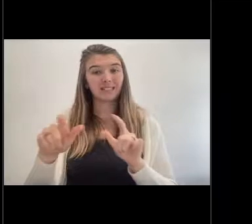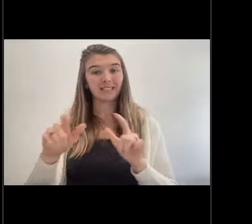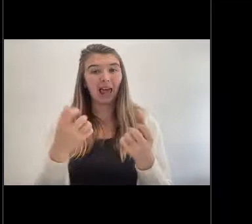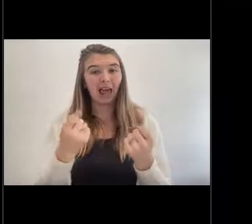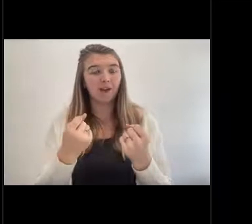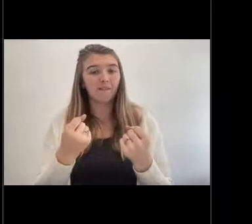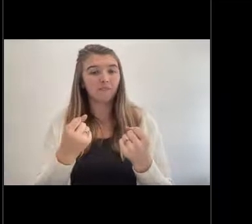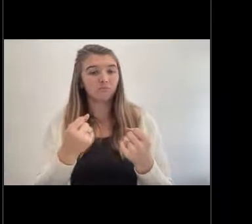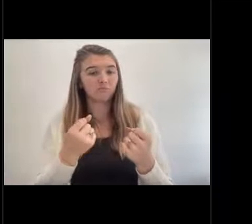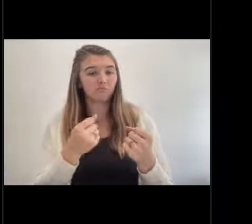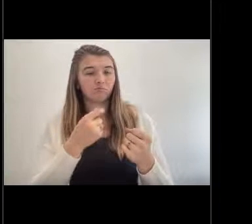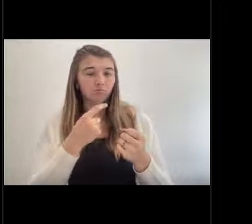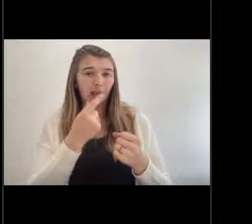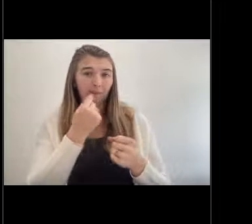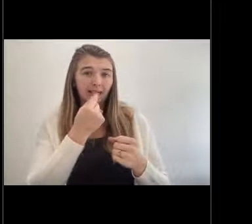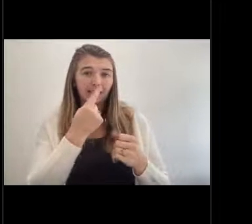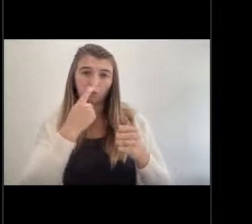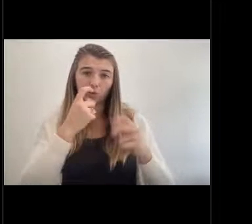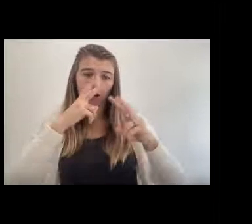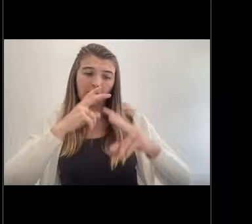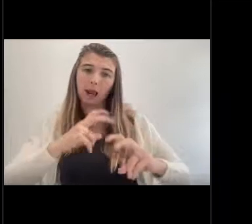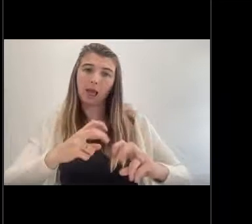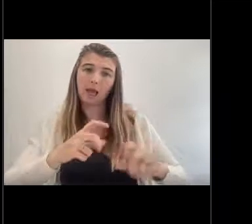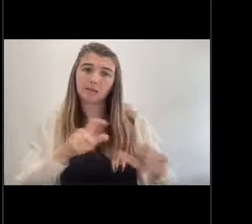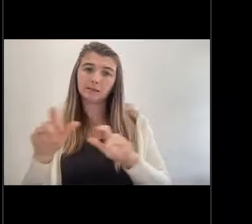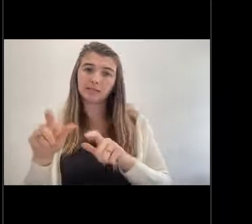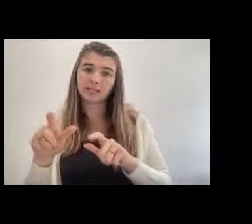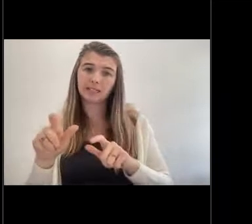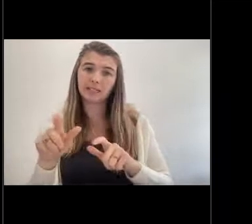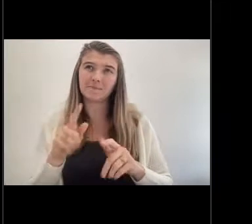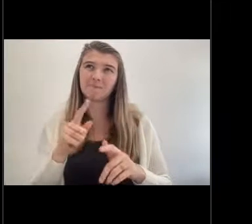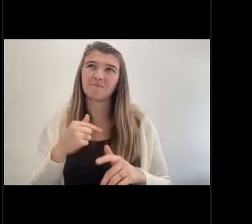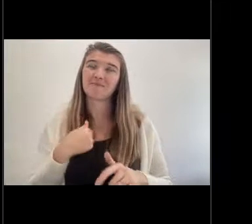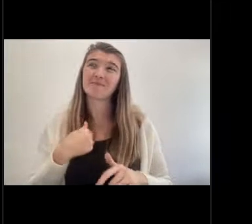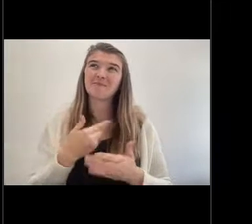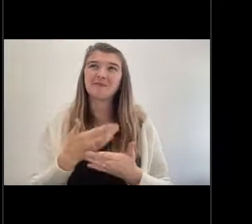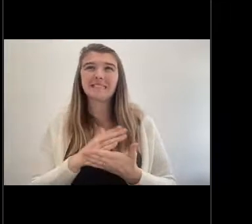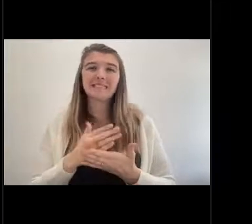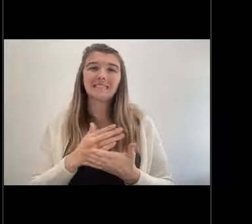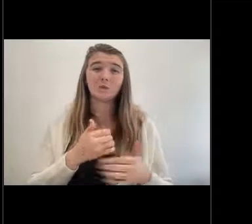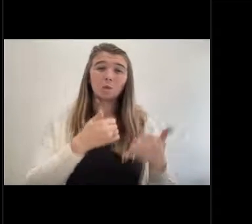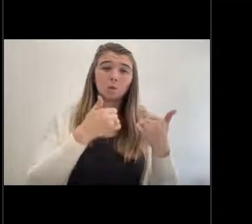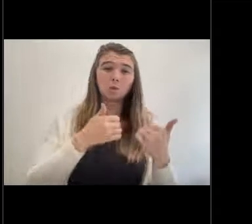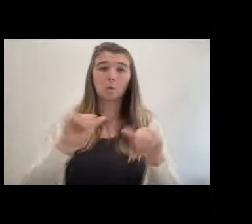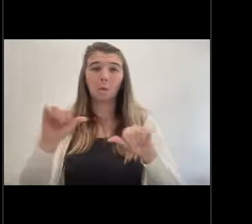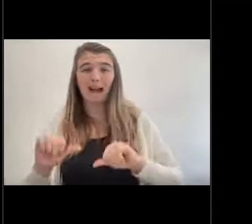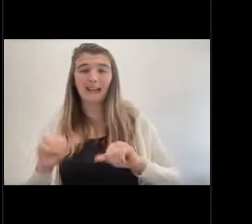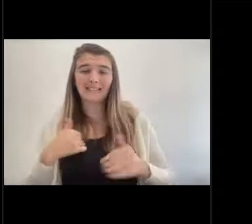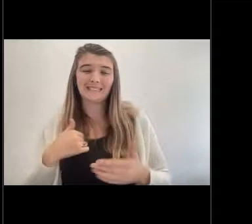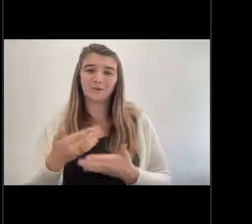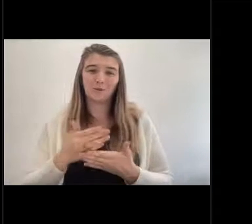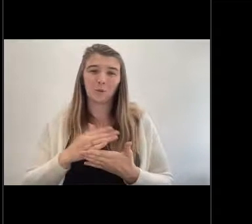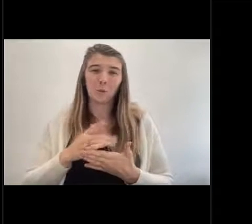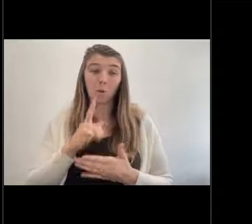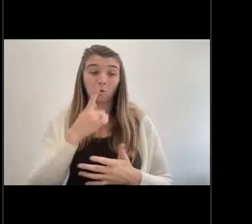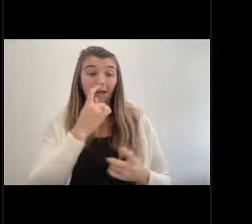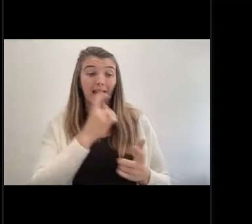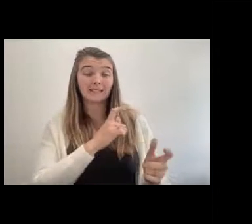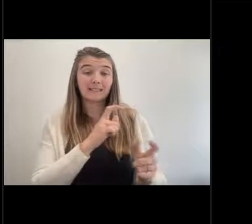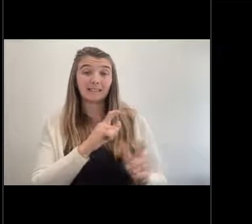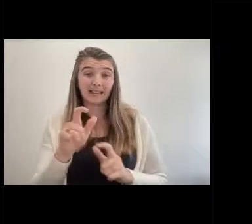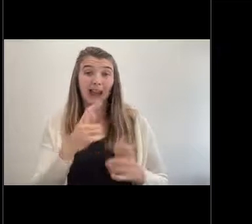be analyzed. I don't know if that's a good thing or a bad thing, because that means that we can still count them, we can still